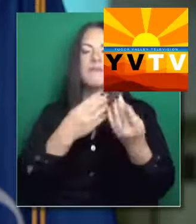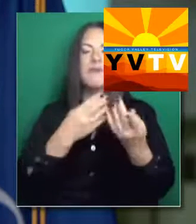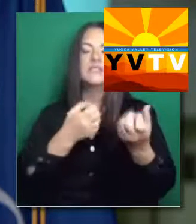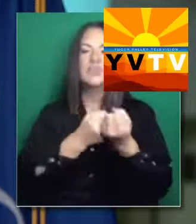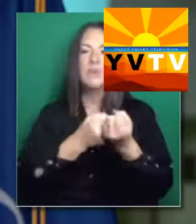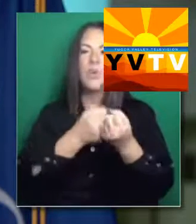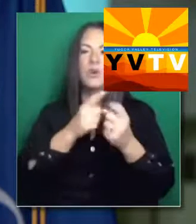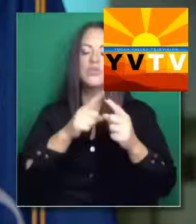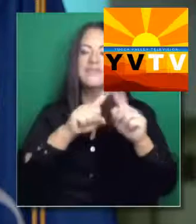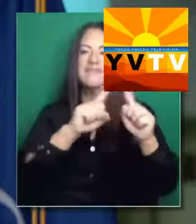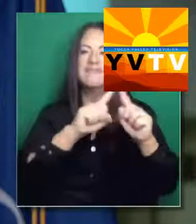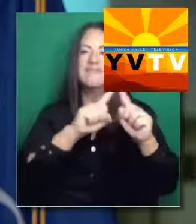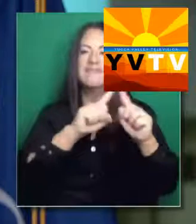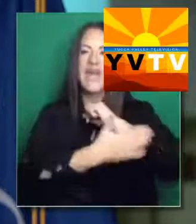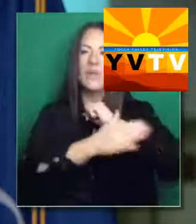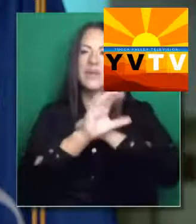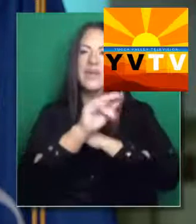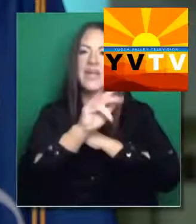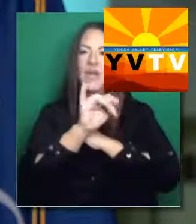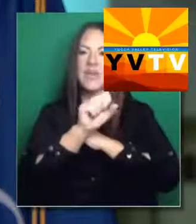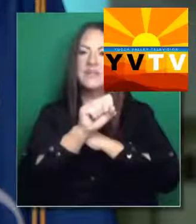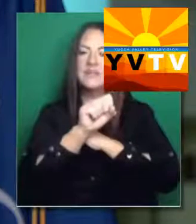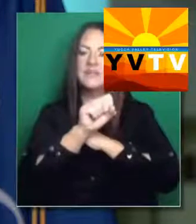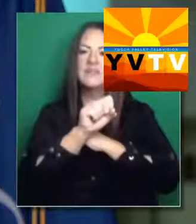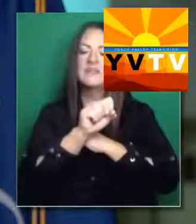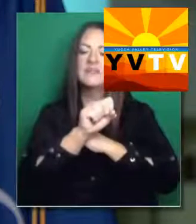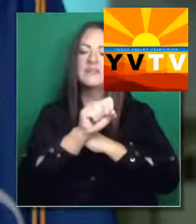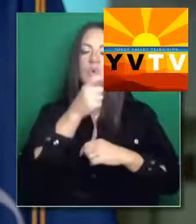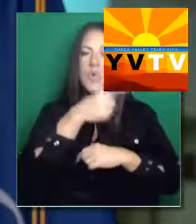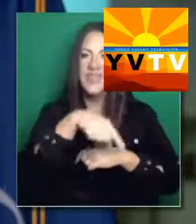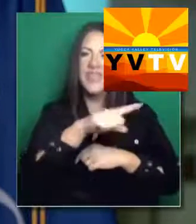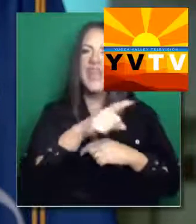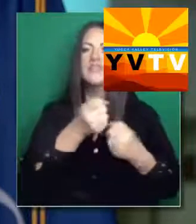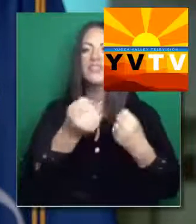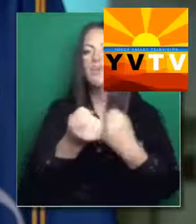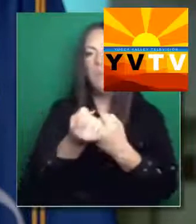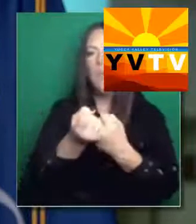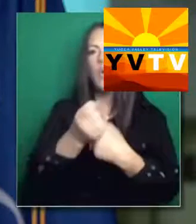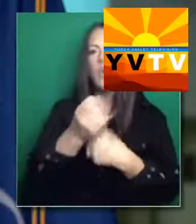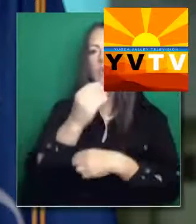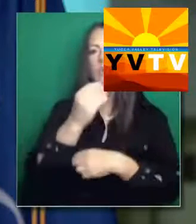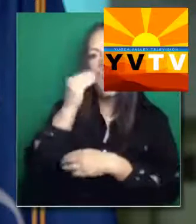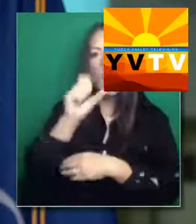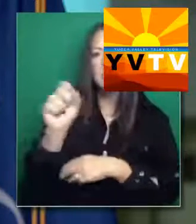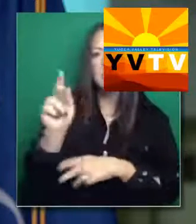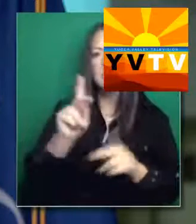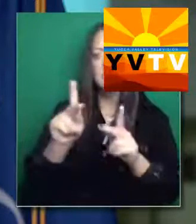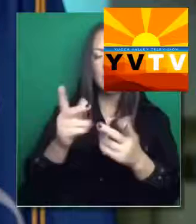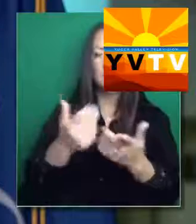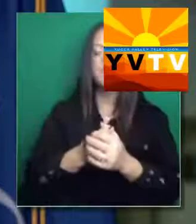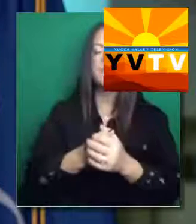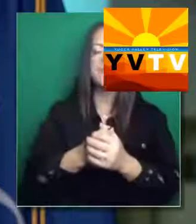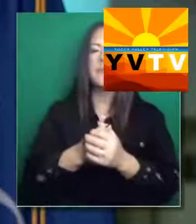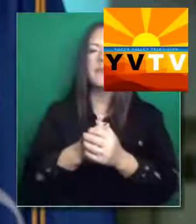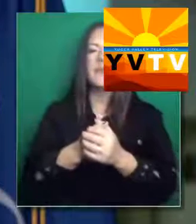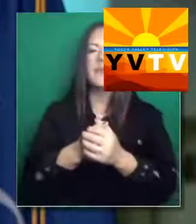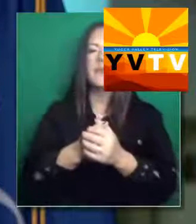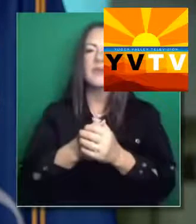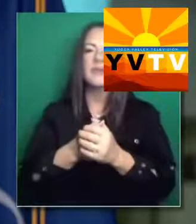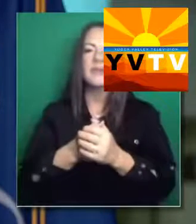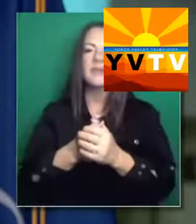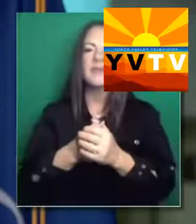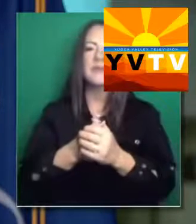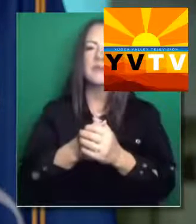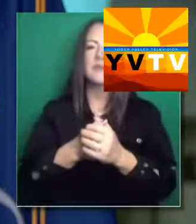homeless. And we have a second round of money that's being distributed literally in the next few weeks, specific to your question, in terms